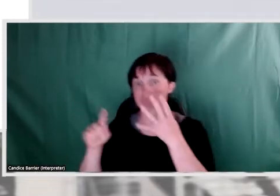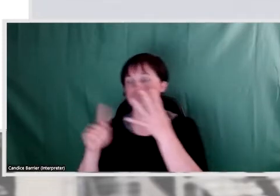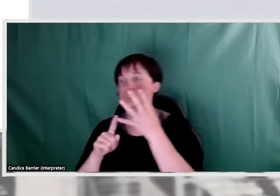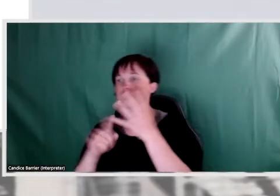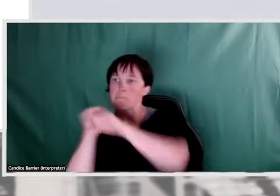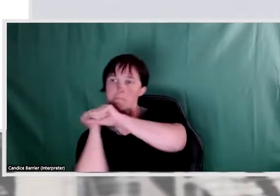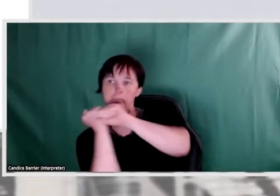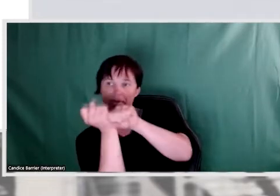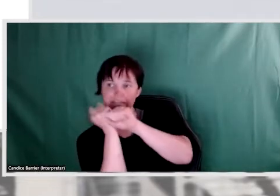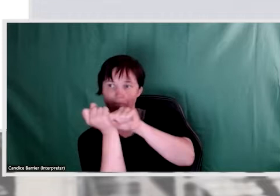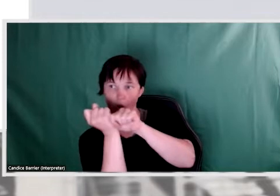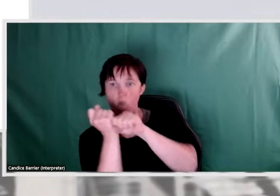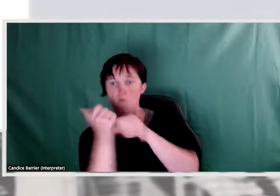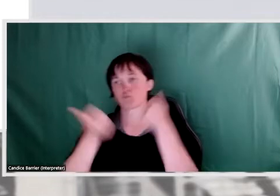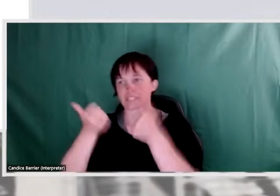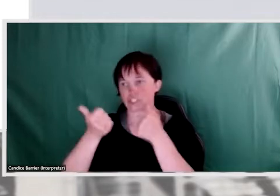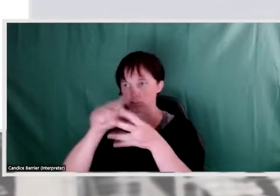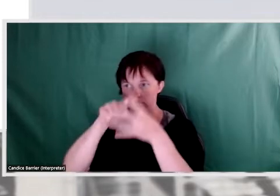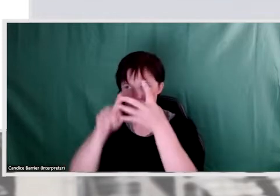D, baseball.